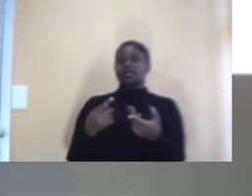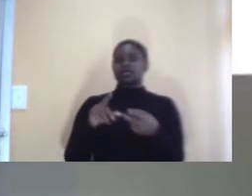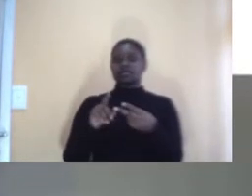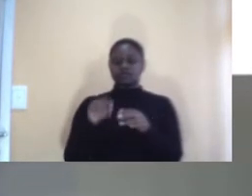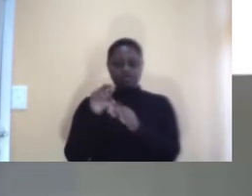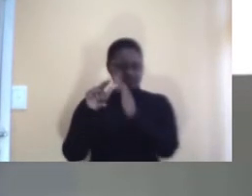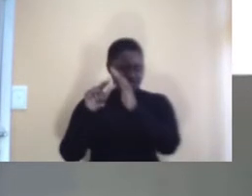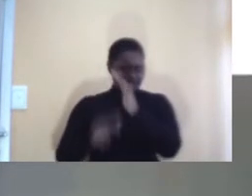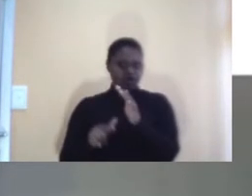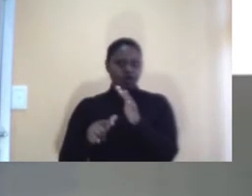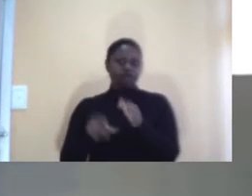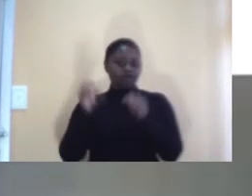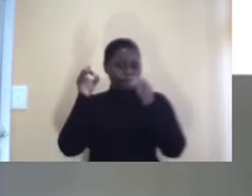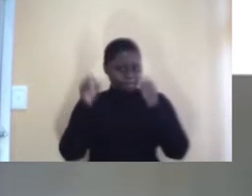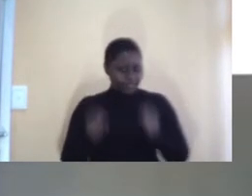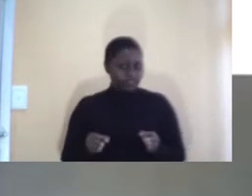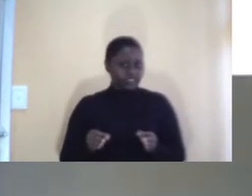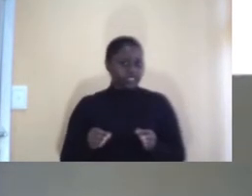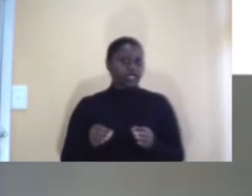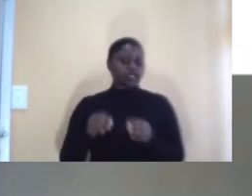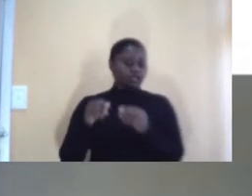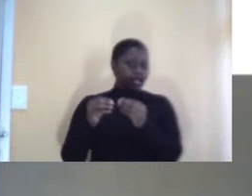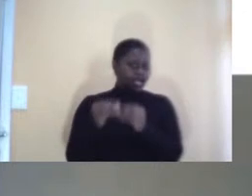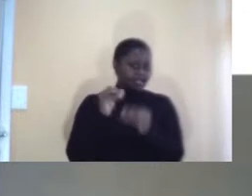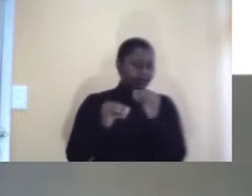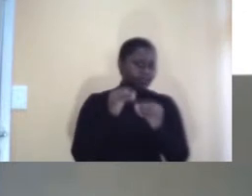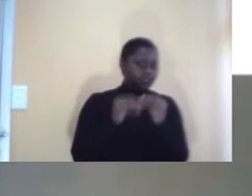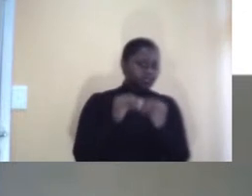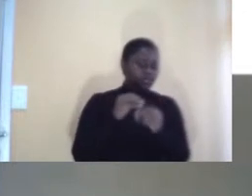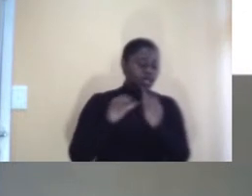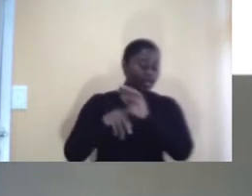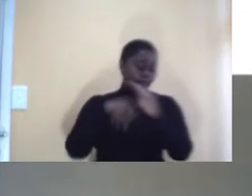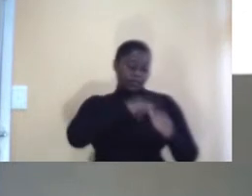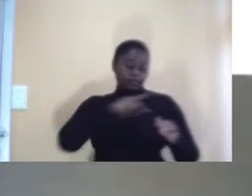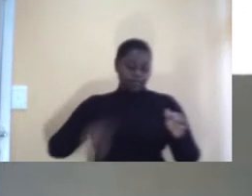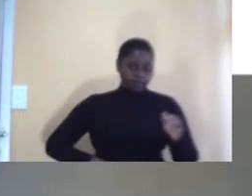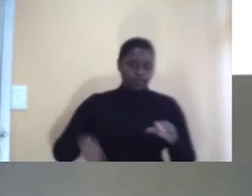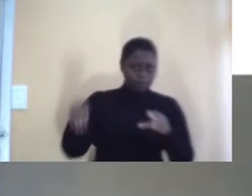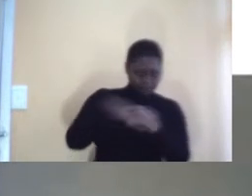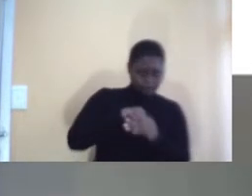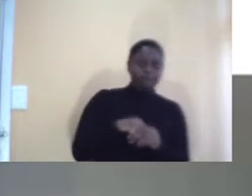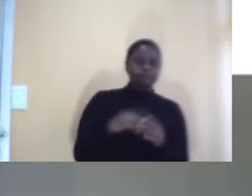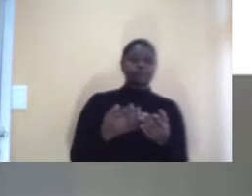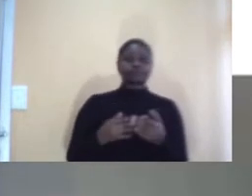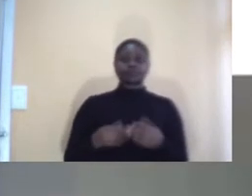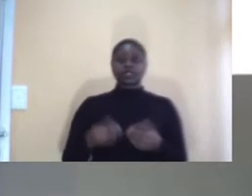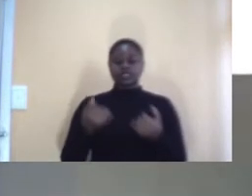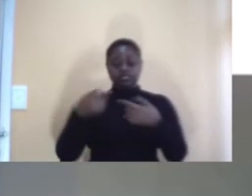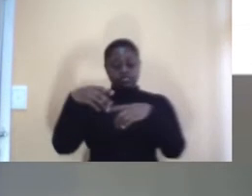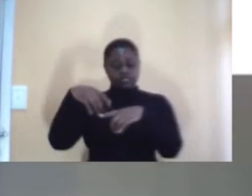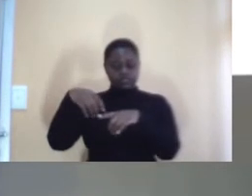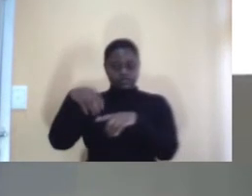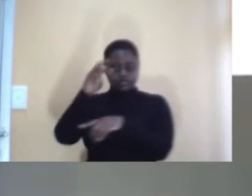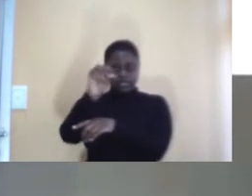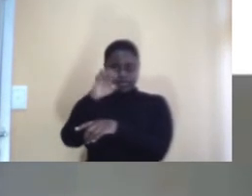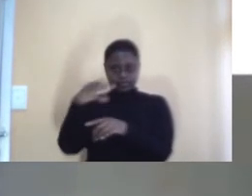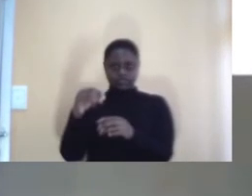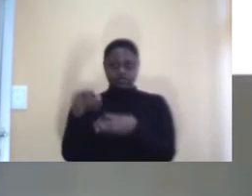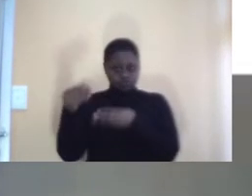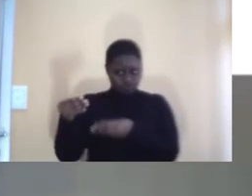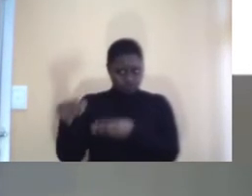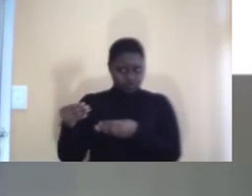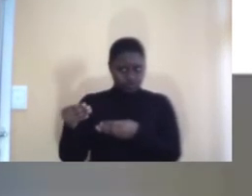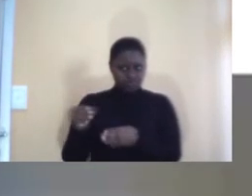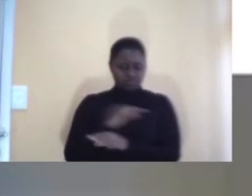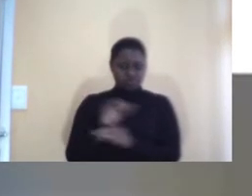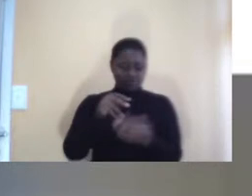of political willpower and innovation from both the Premier and the MEC. Chairperson, a budget can be a deceiving document if you do not